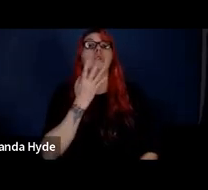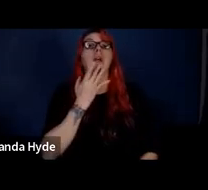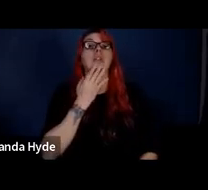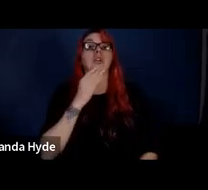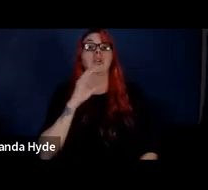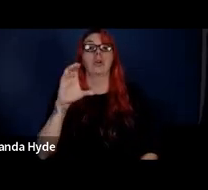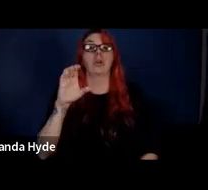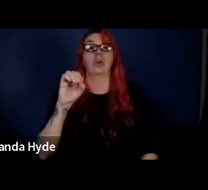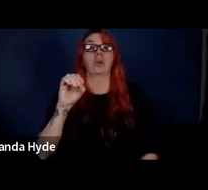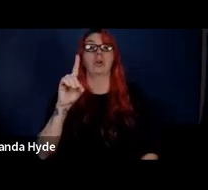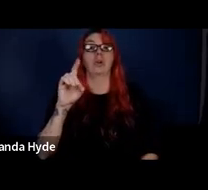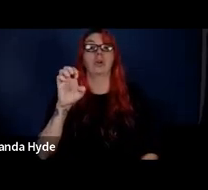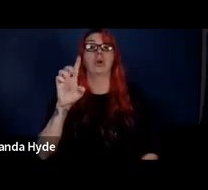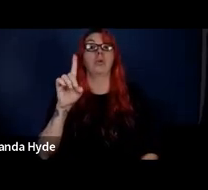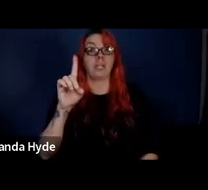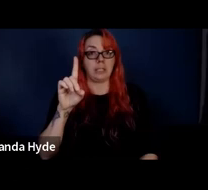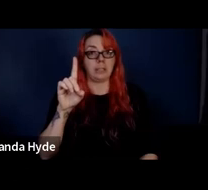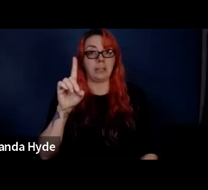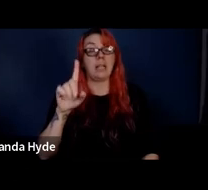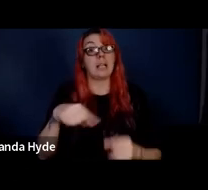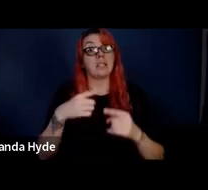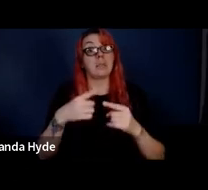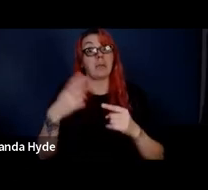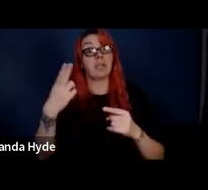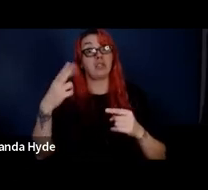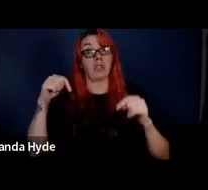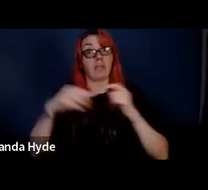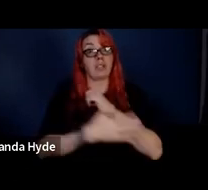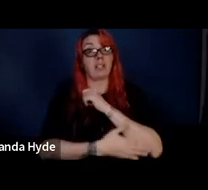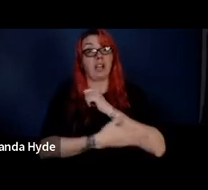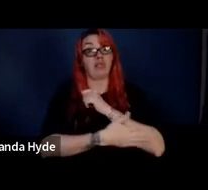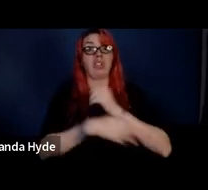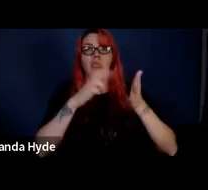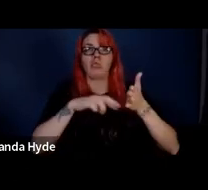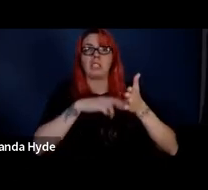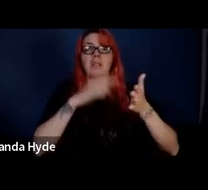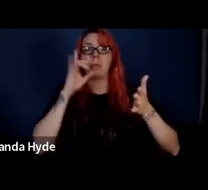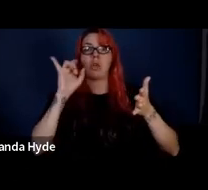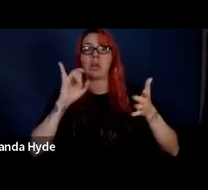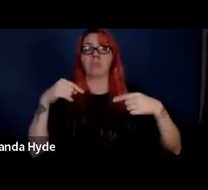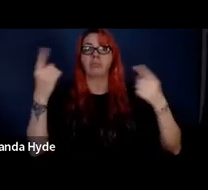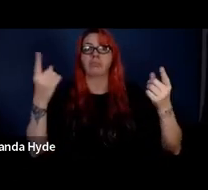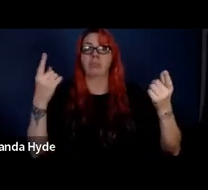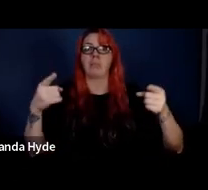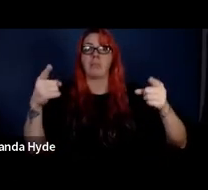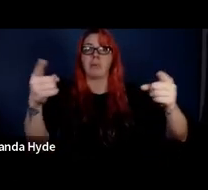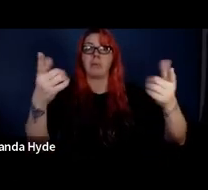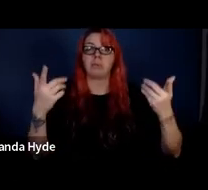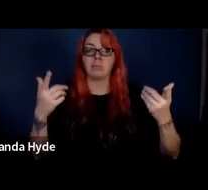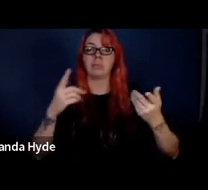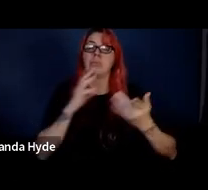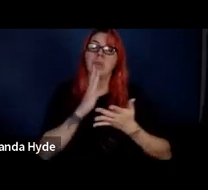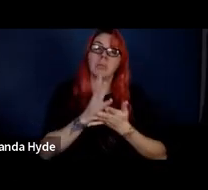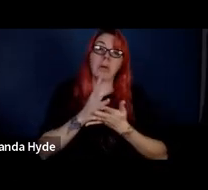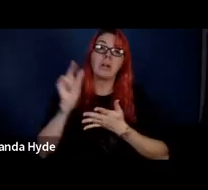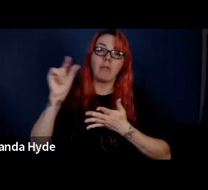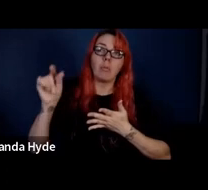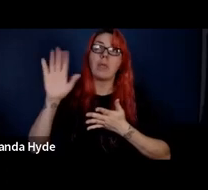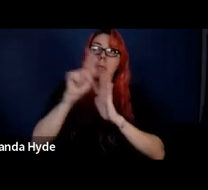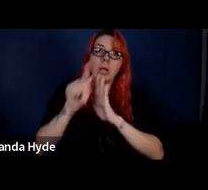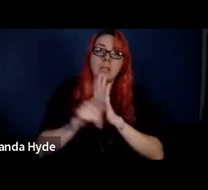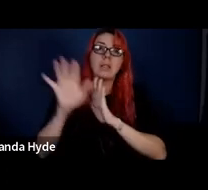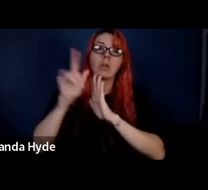racism in this country. So different times, key cases where the government basically implemented racist policies in this country.